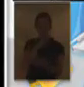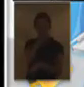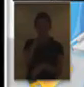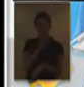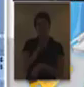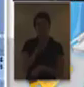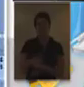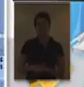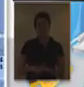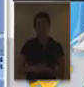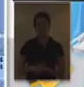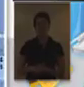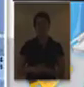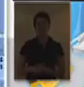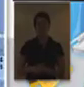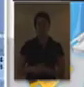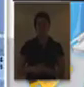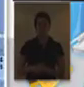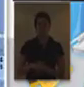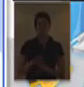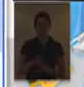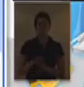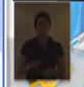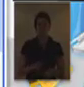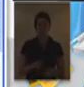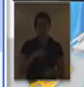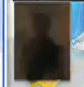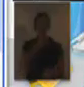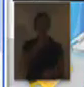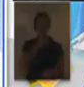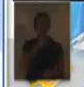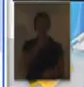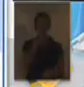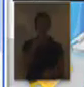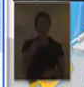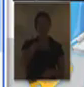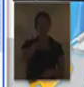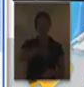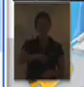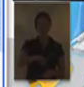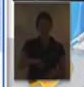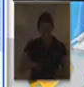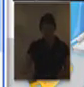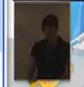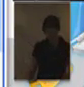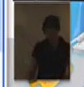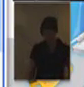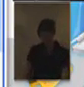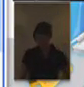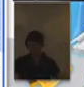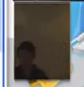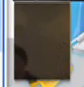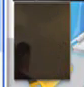real home. And having said that, next thing I'd like to do, if I can,